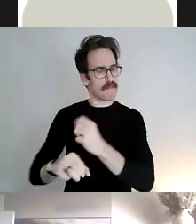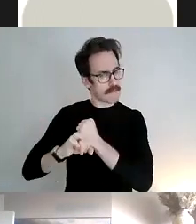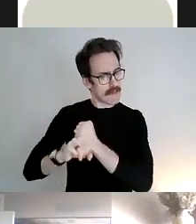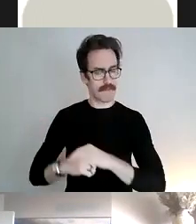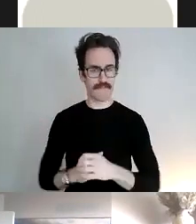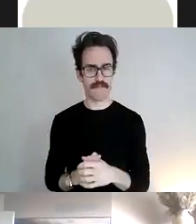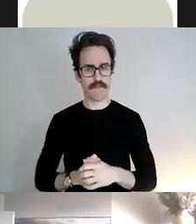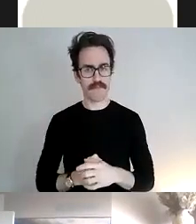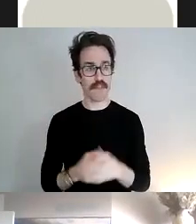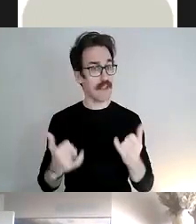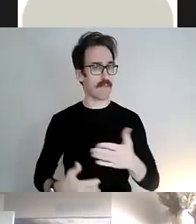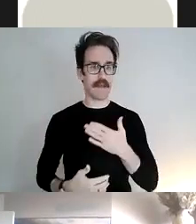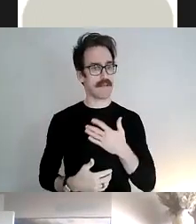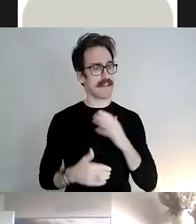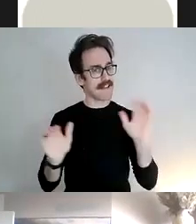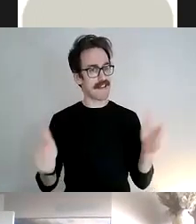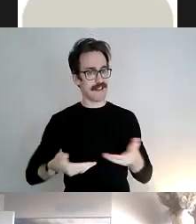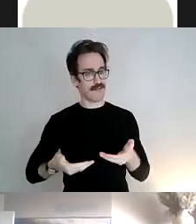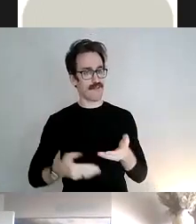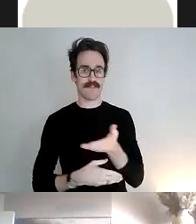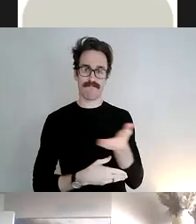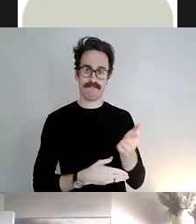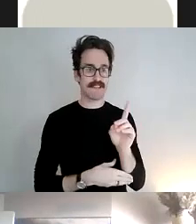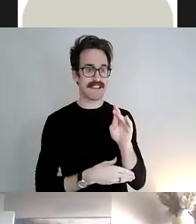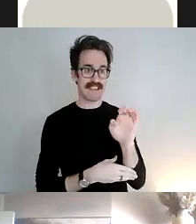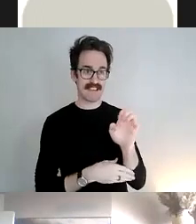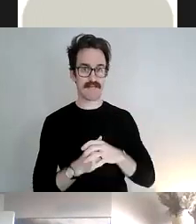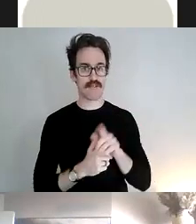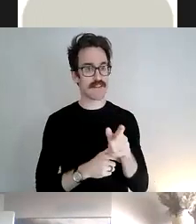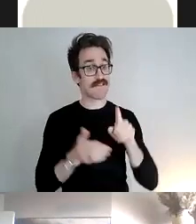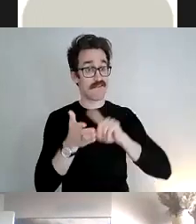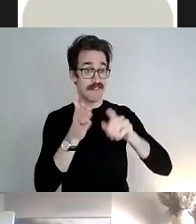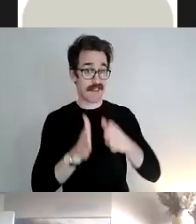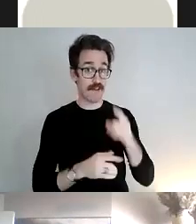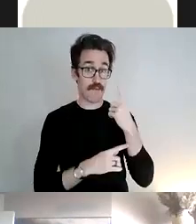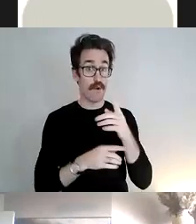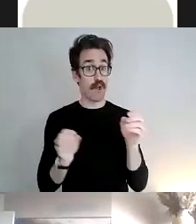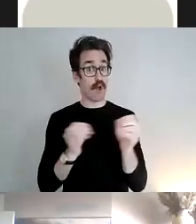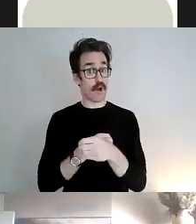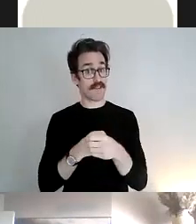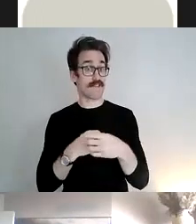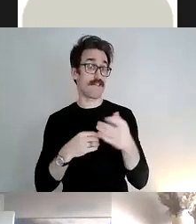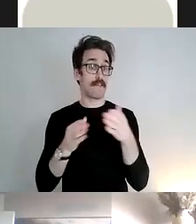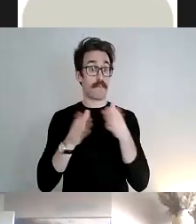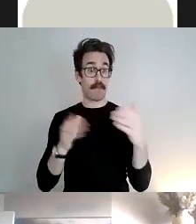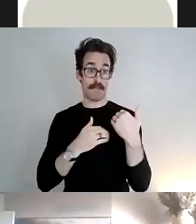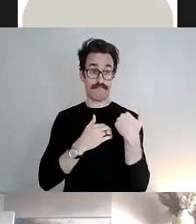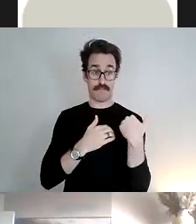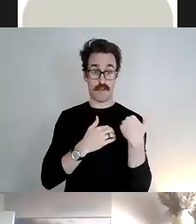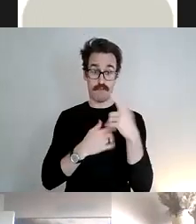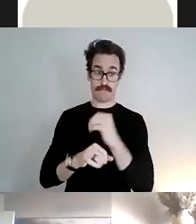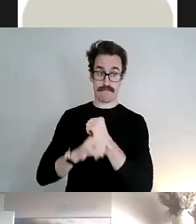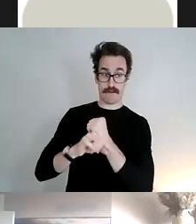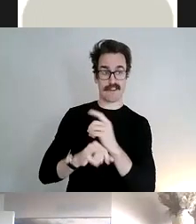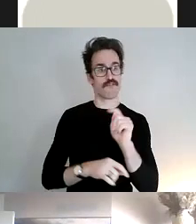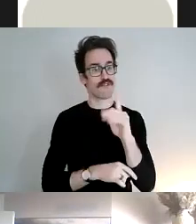to introduce Denise Hanovan, who is an investigator at the Office of the Public Guardian Trustee. I think I've known Denise for